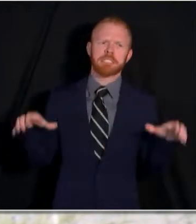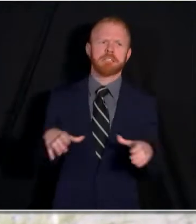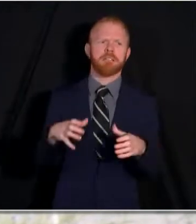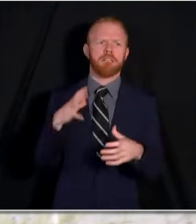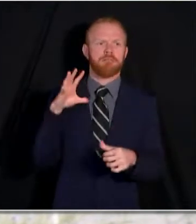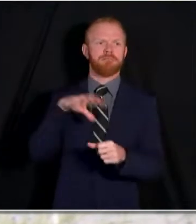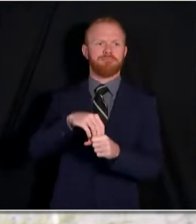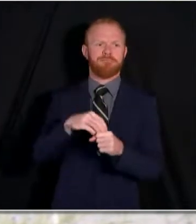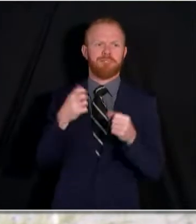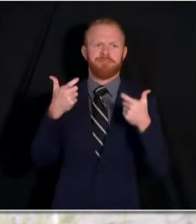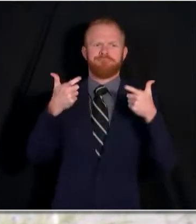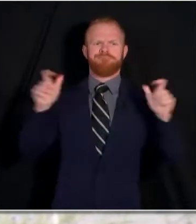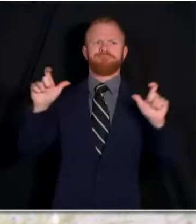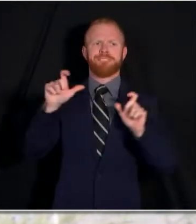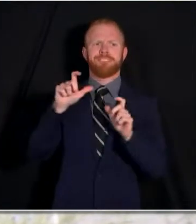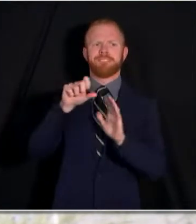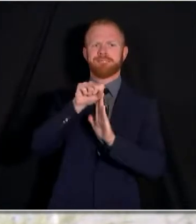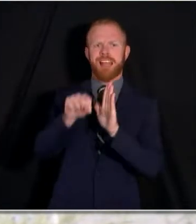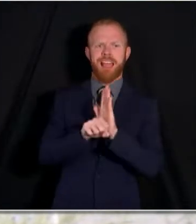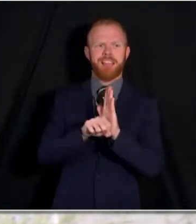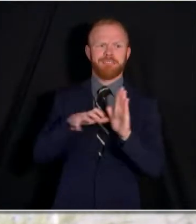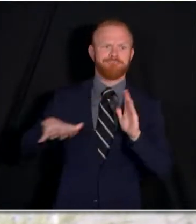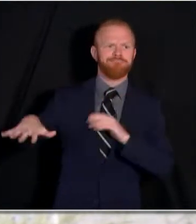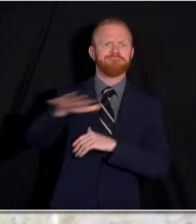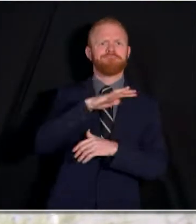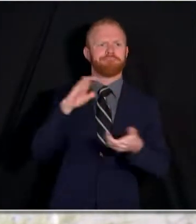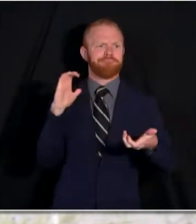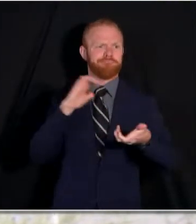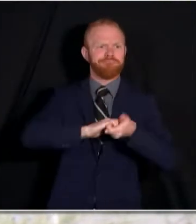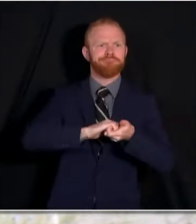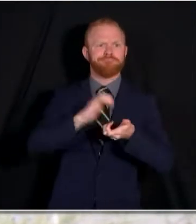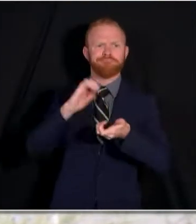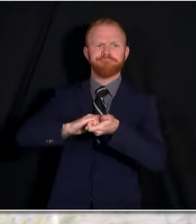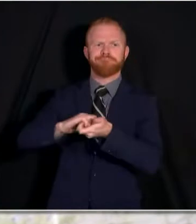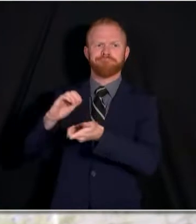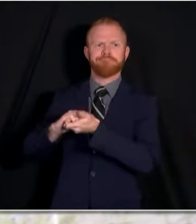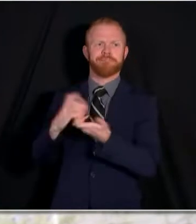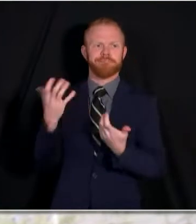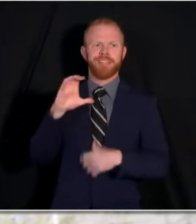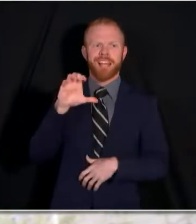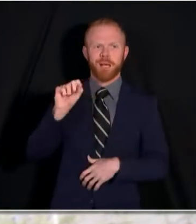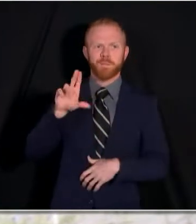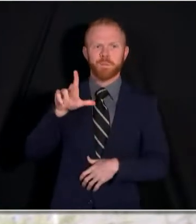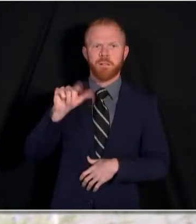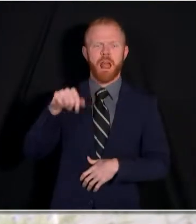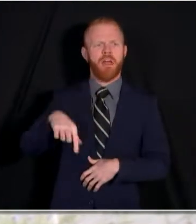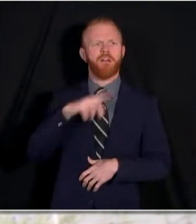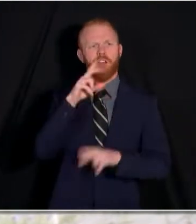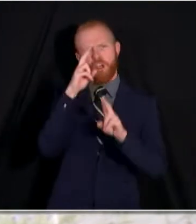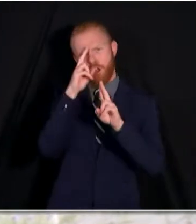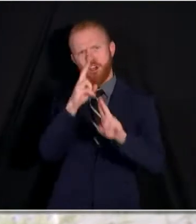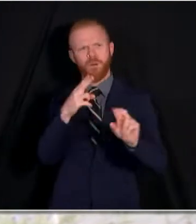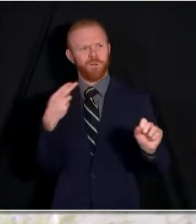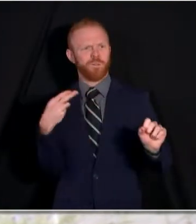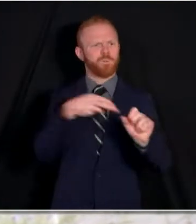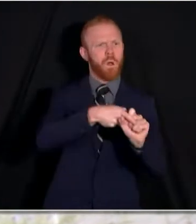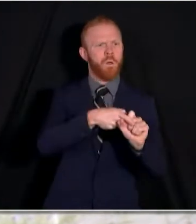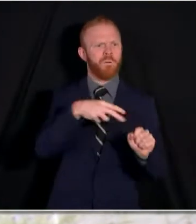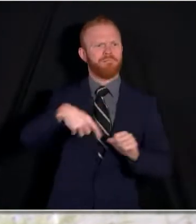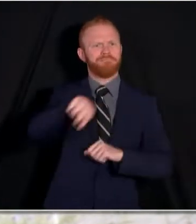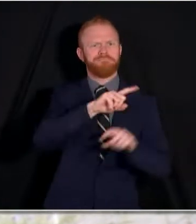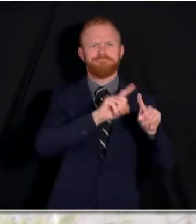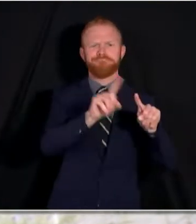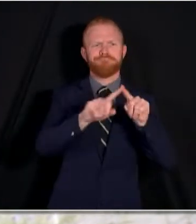state, and local partners. Cal State LA is honored to join with all of the agencies that are represented